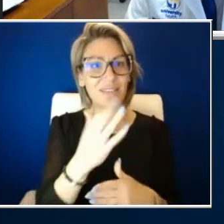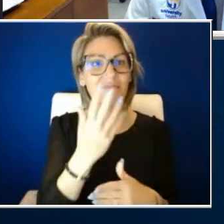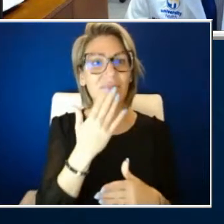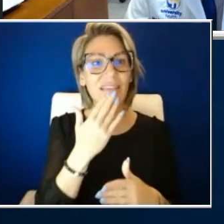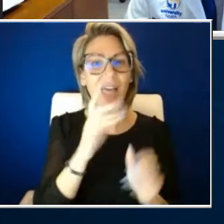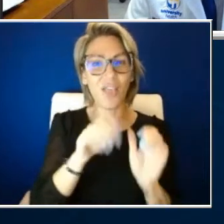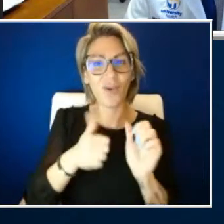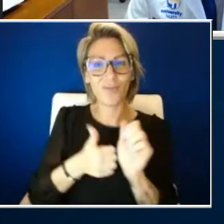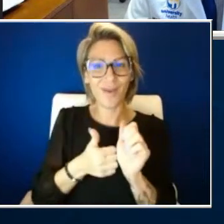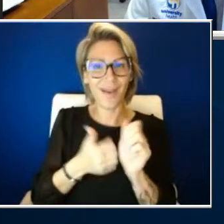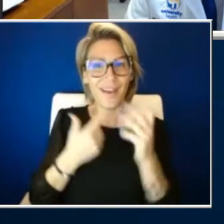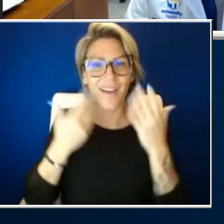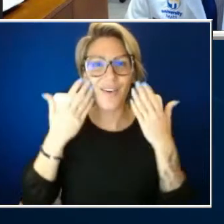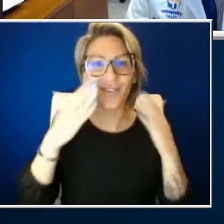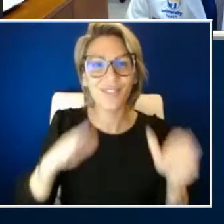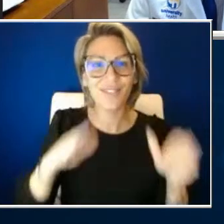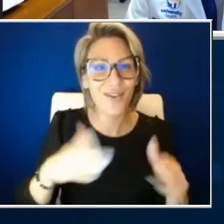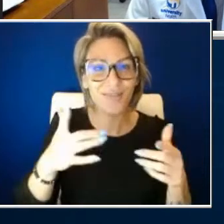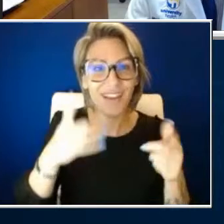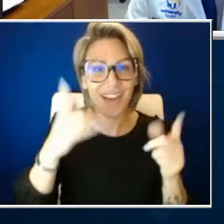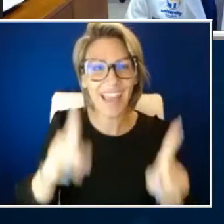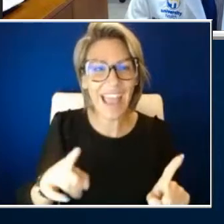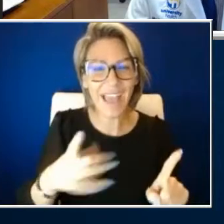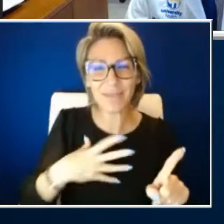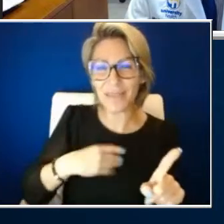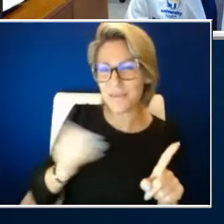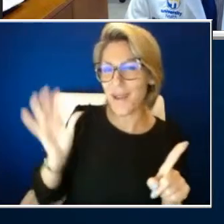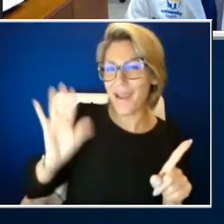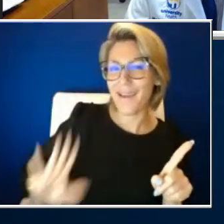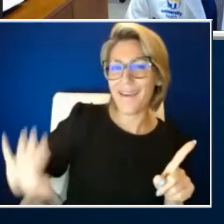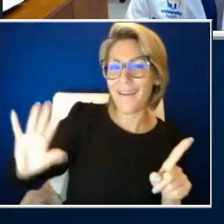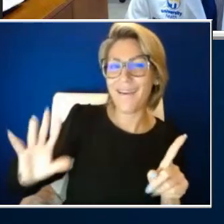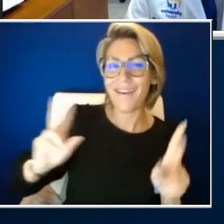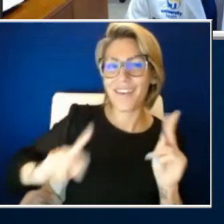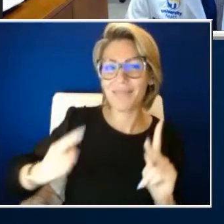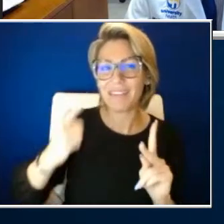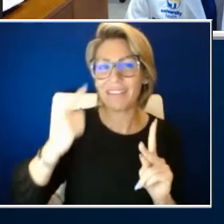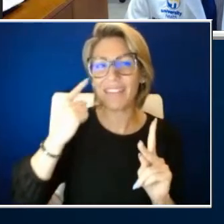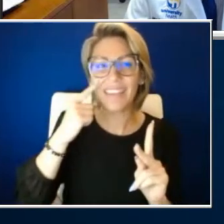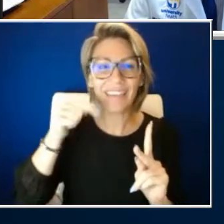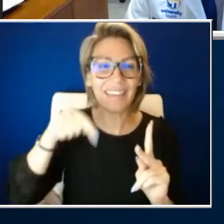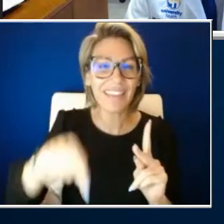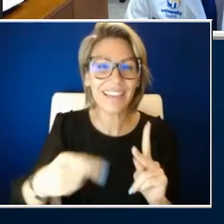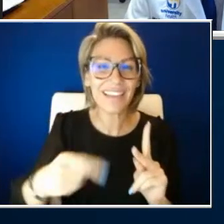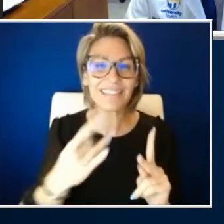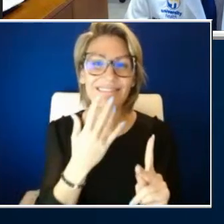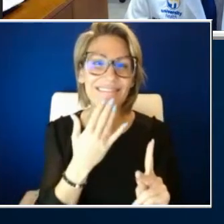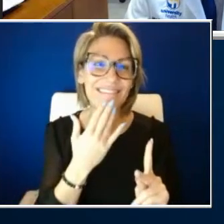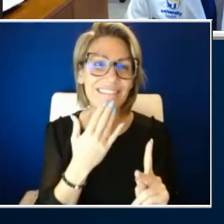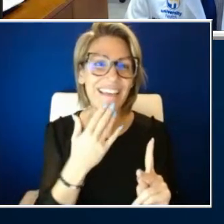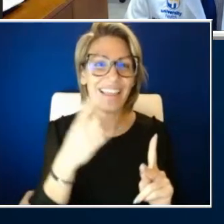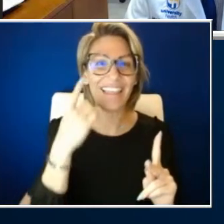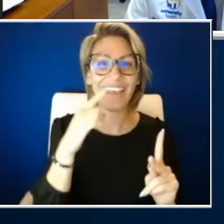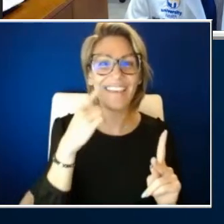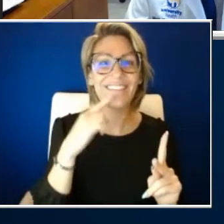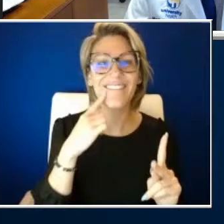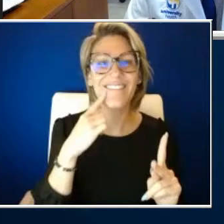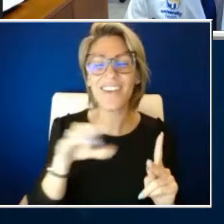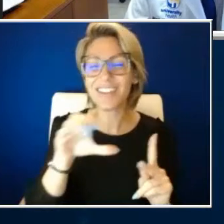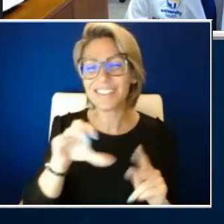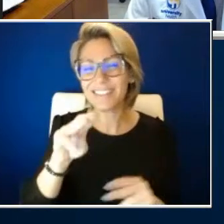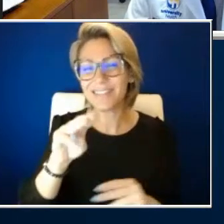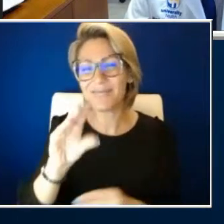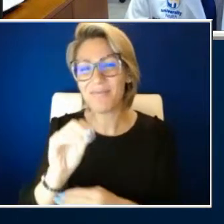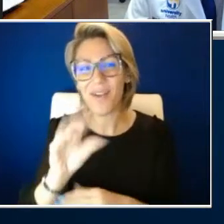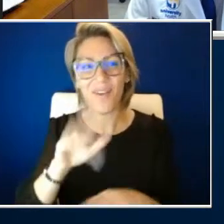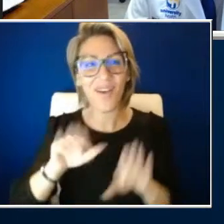if that's collusion. I don't know what happened with that, but somehow people think this is the color to be a chief physician executive on the walls. All